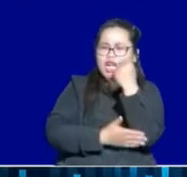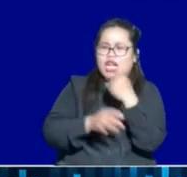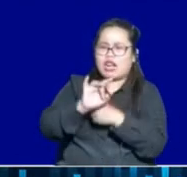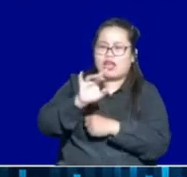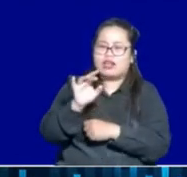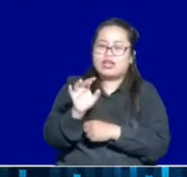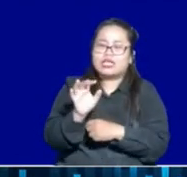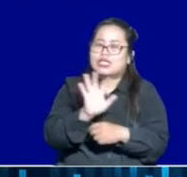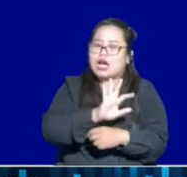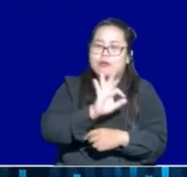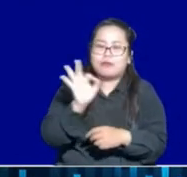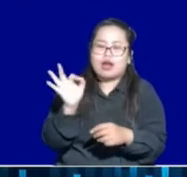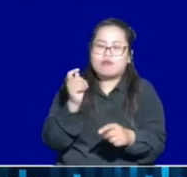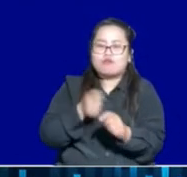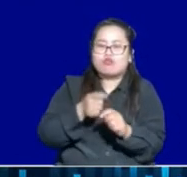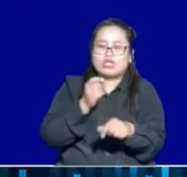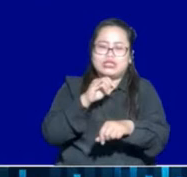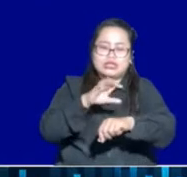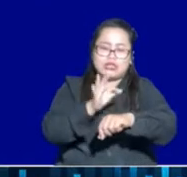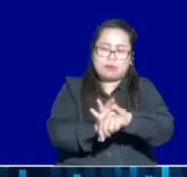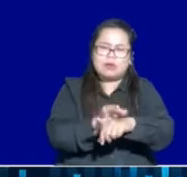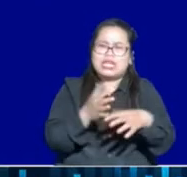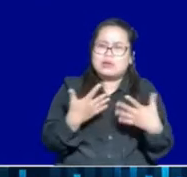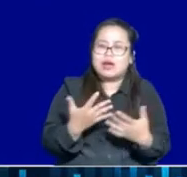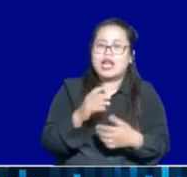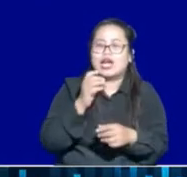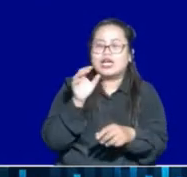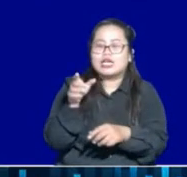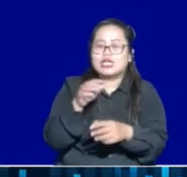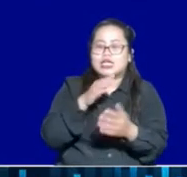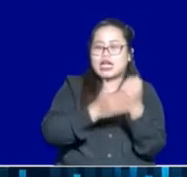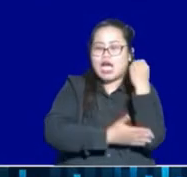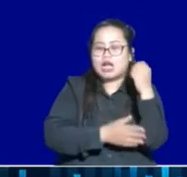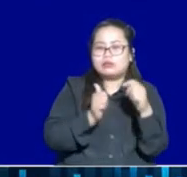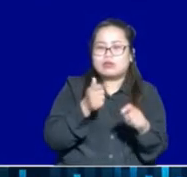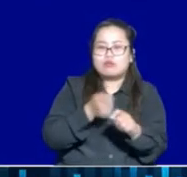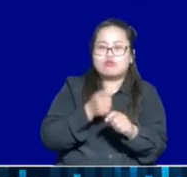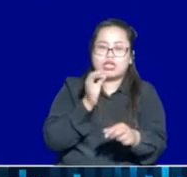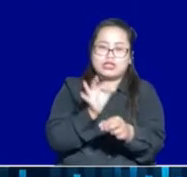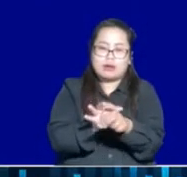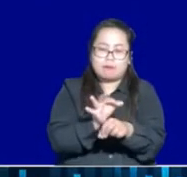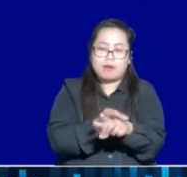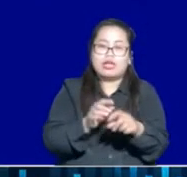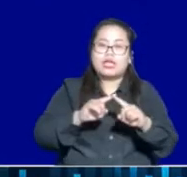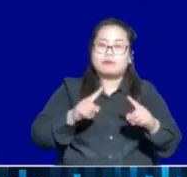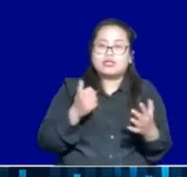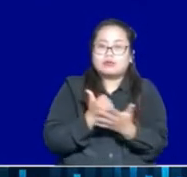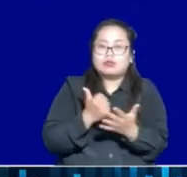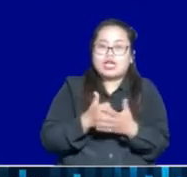this chicken and egg problem solved by economies? How do you move to new things? How do you innovate?